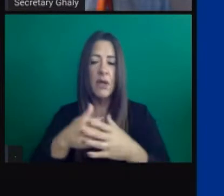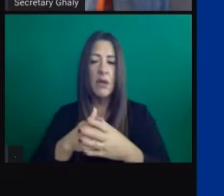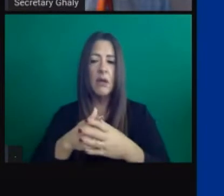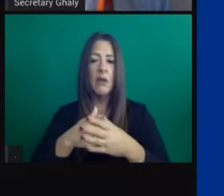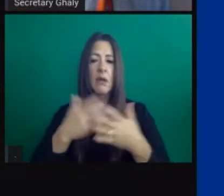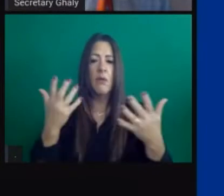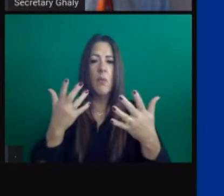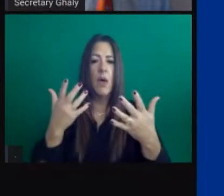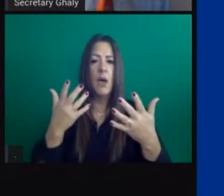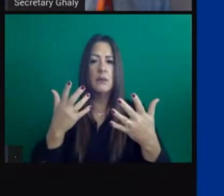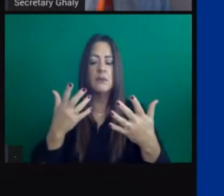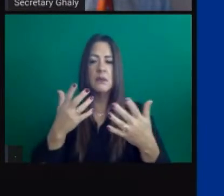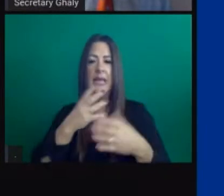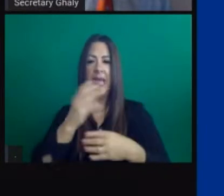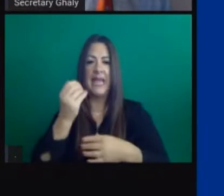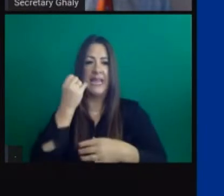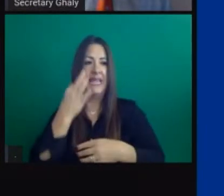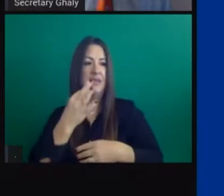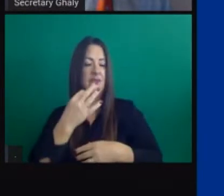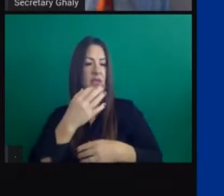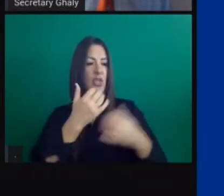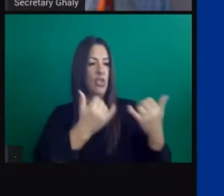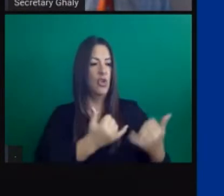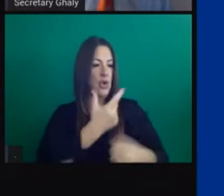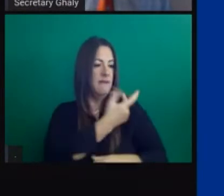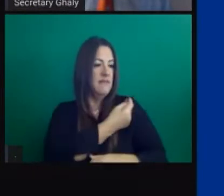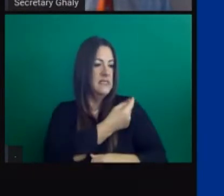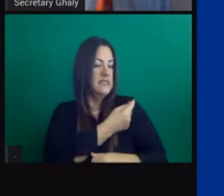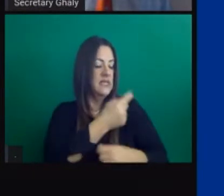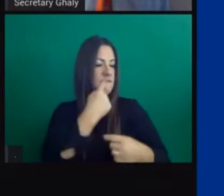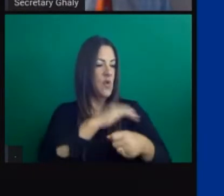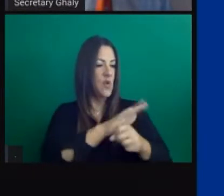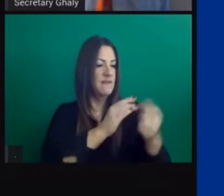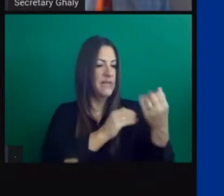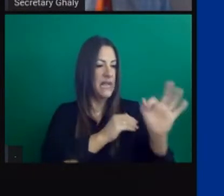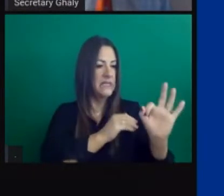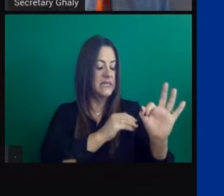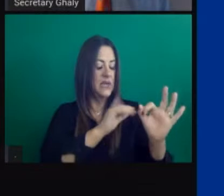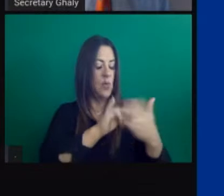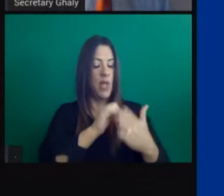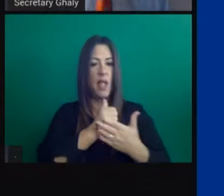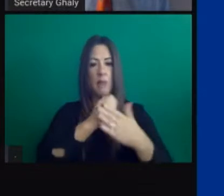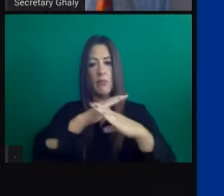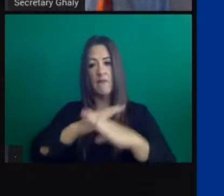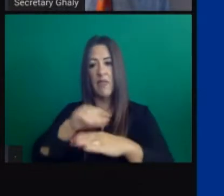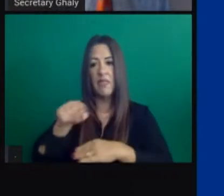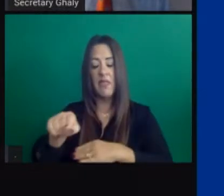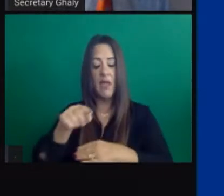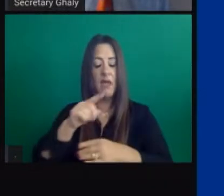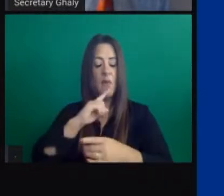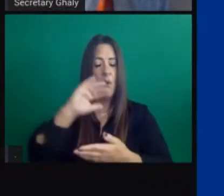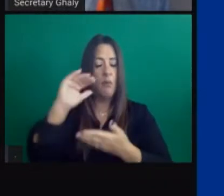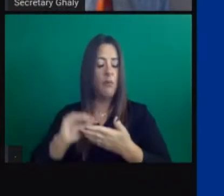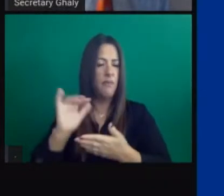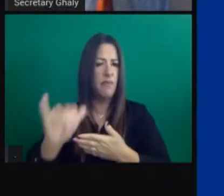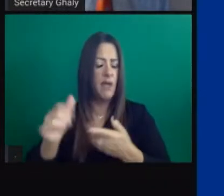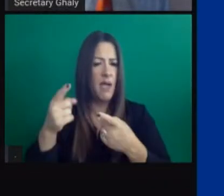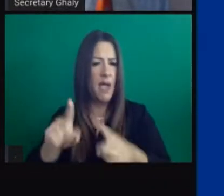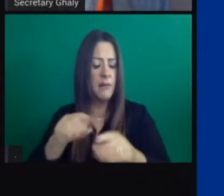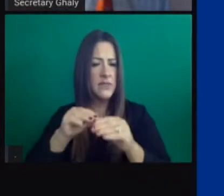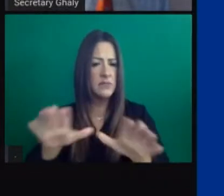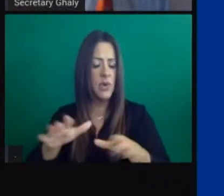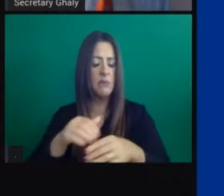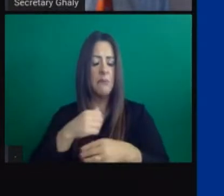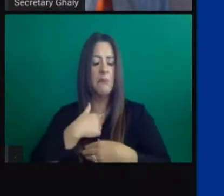on the efficacy, effectiveness of vaccines. Again, these variants just underscore the need